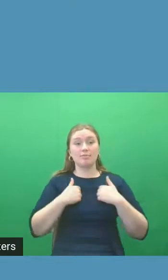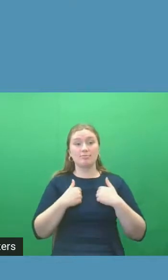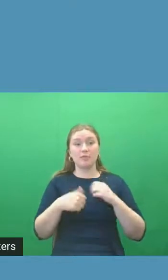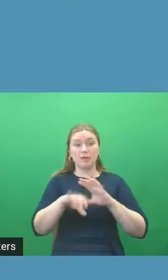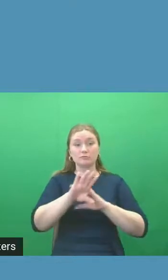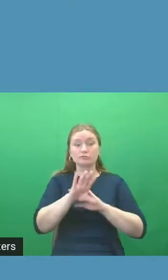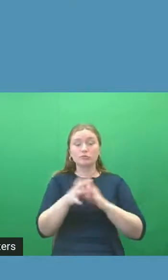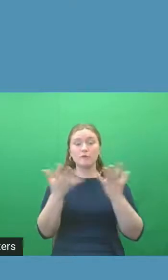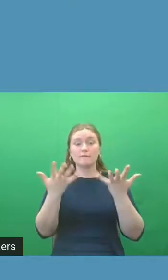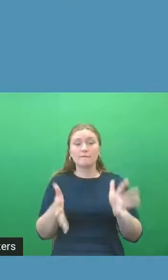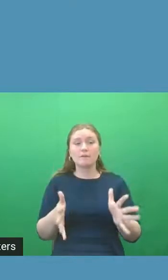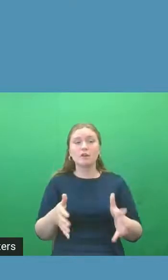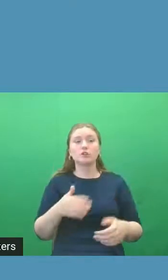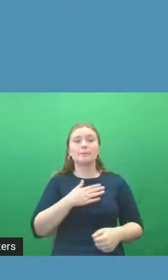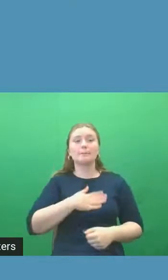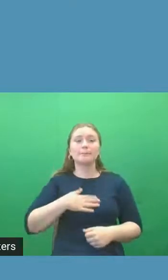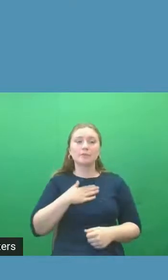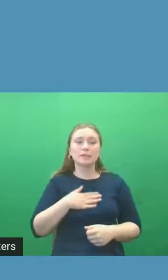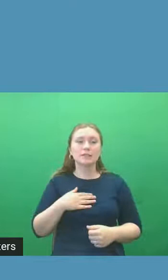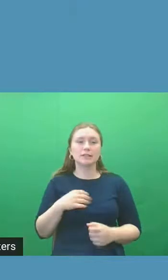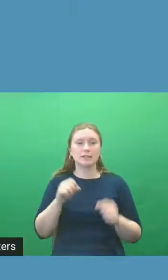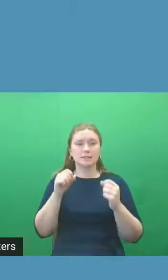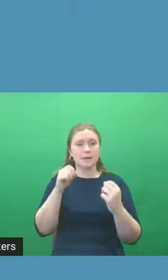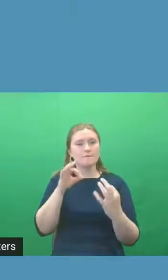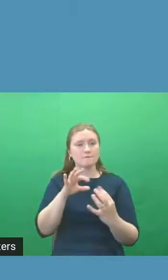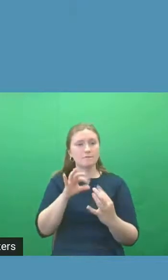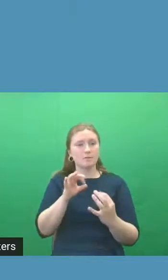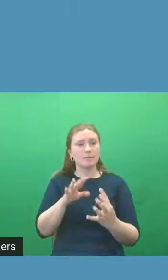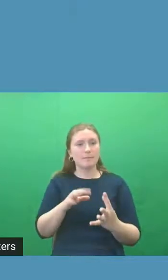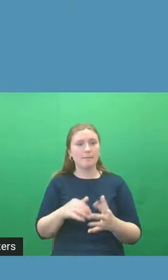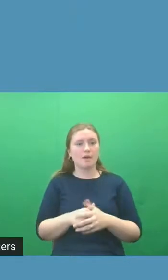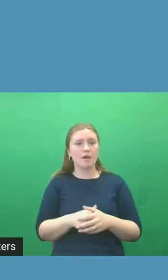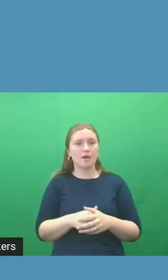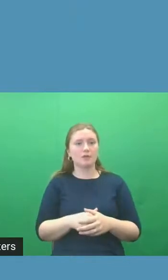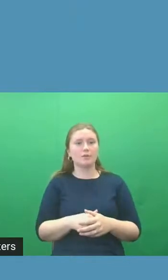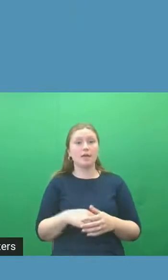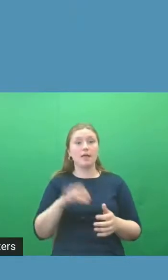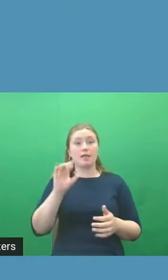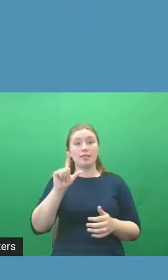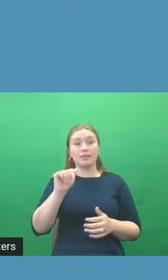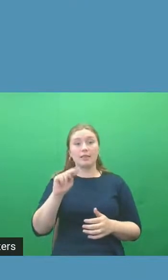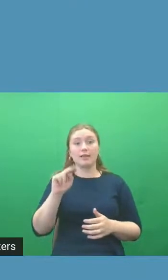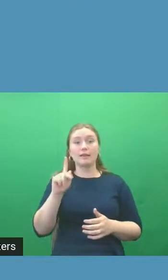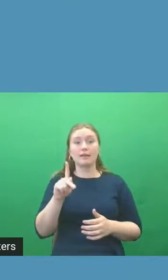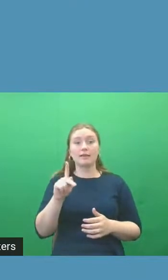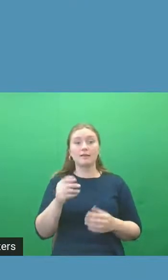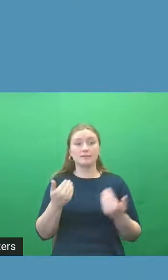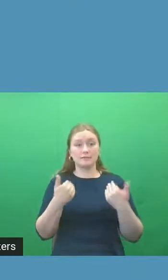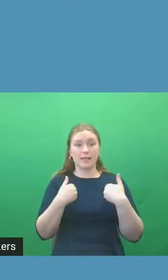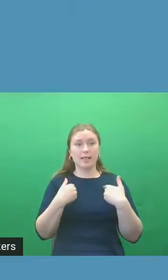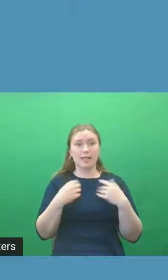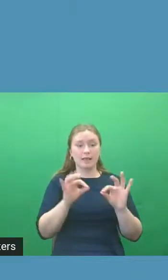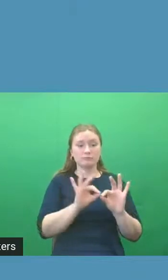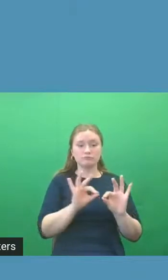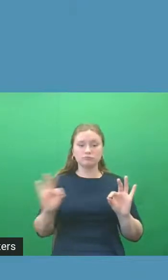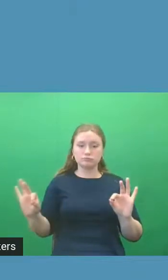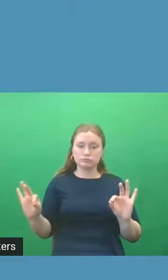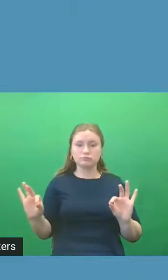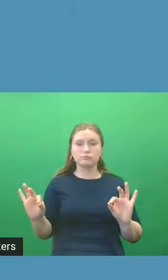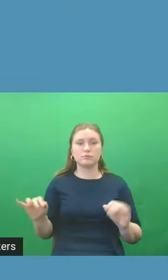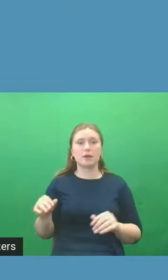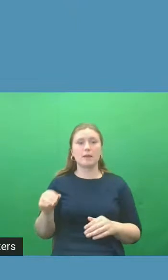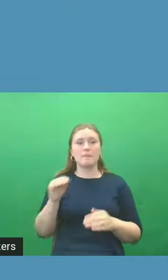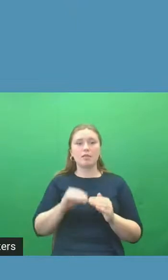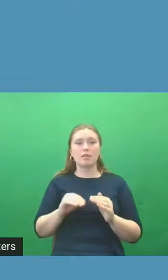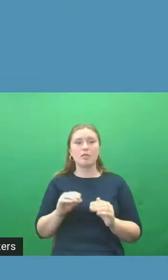feedback. We'll drop a link into the survey, link to the survey into the chat stream, and we'll email a link to those of you